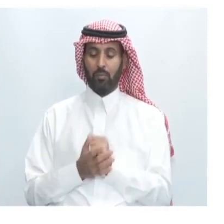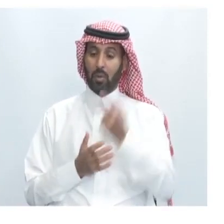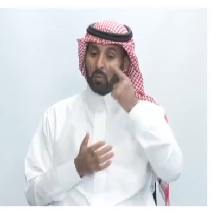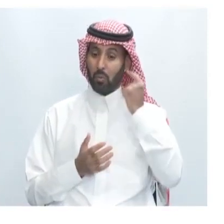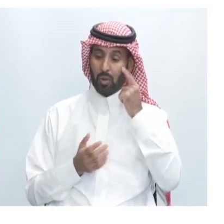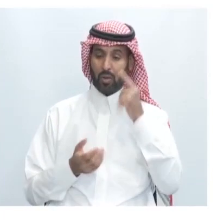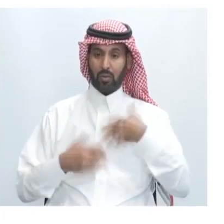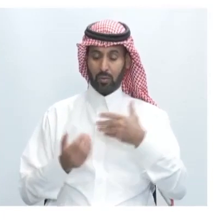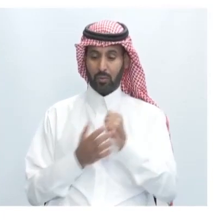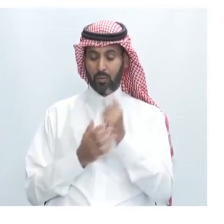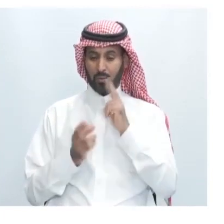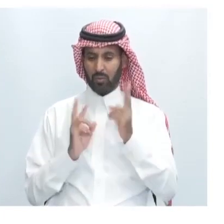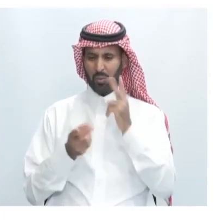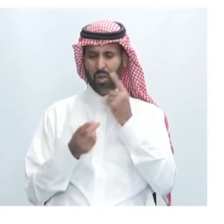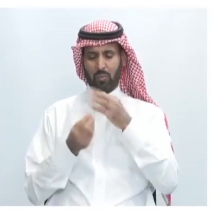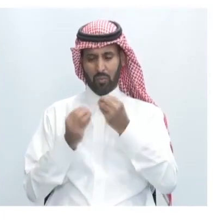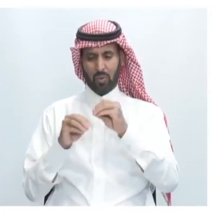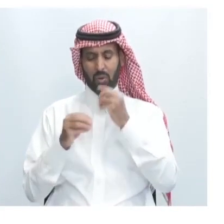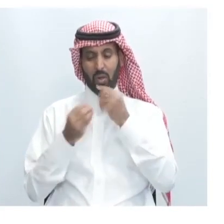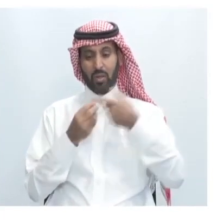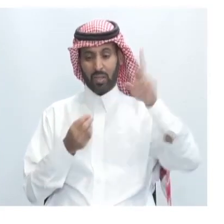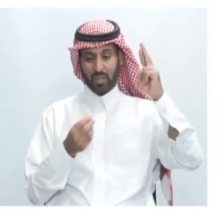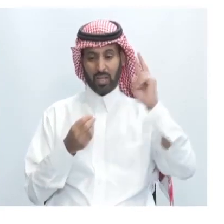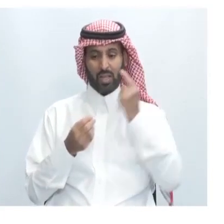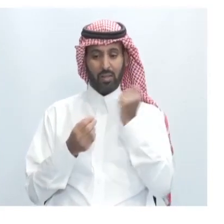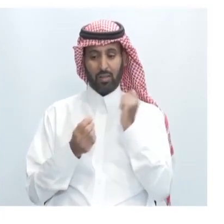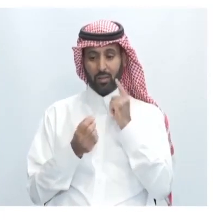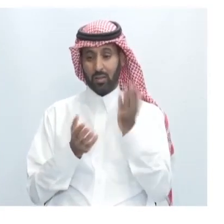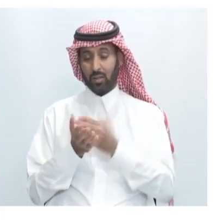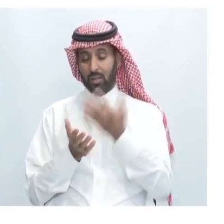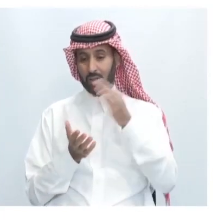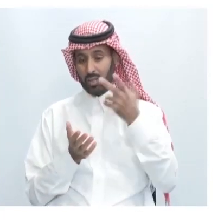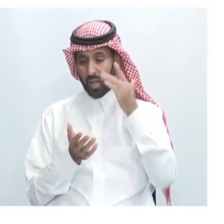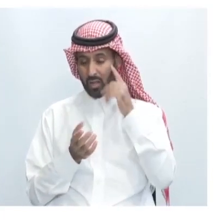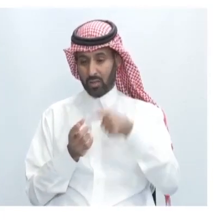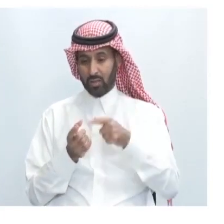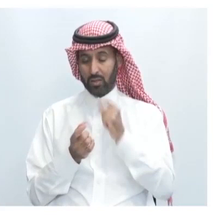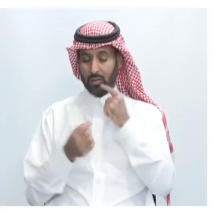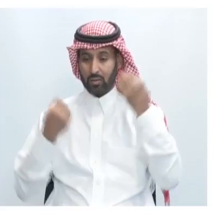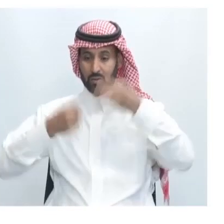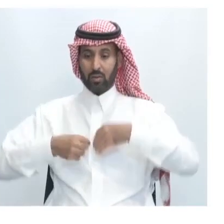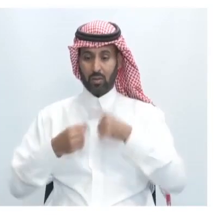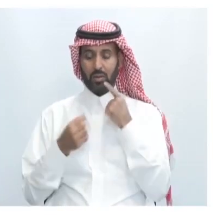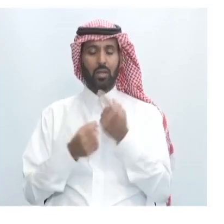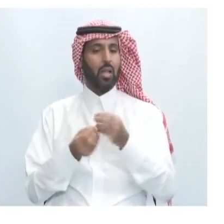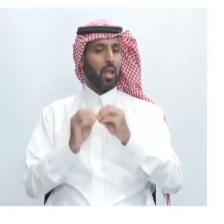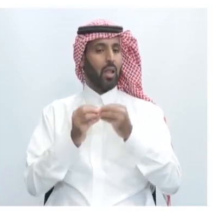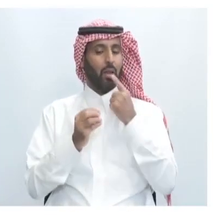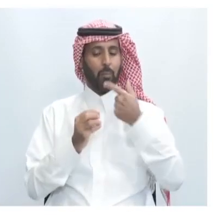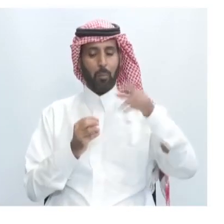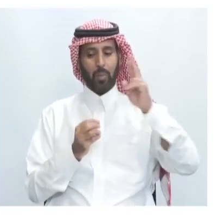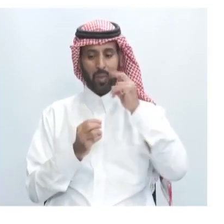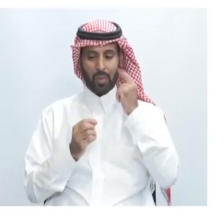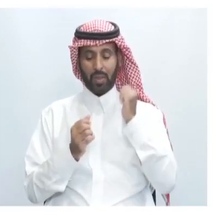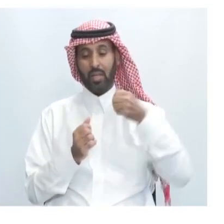Chinese celebrations are full of red. During the Chinese New Year, people prefer wearing red to any other color, and older